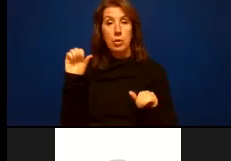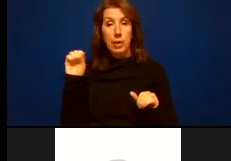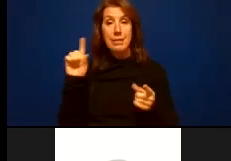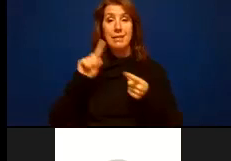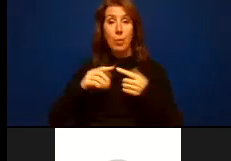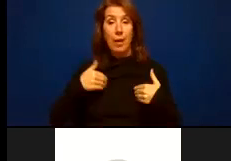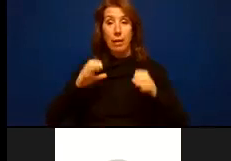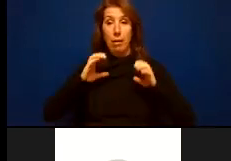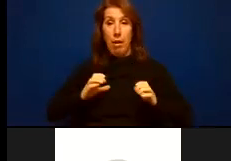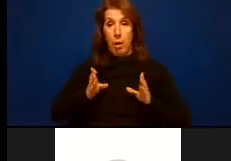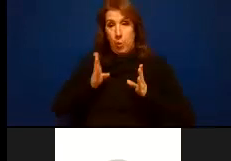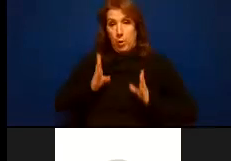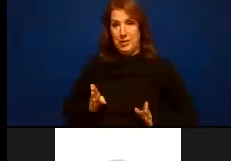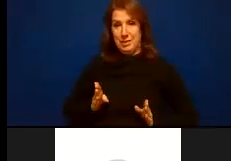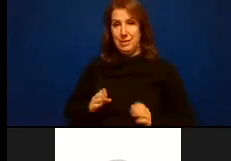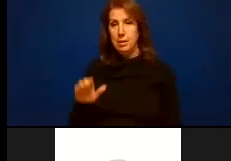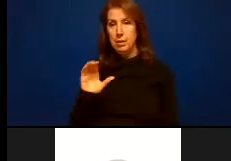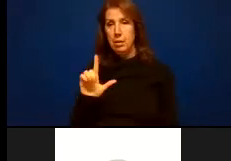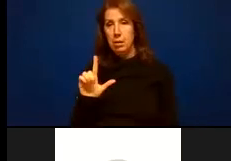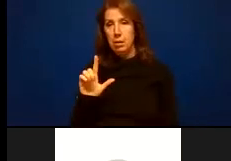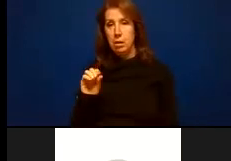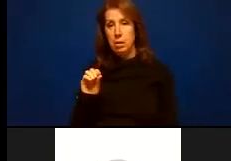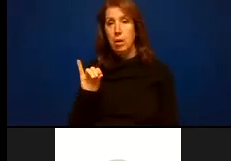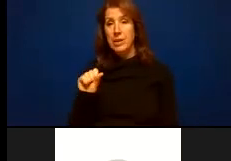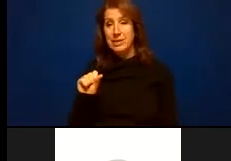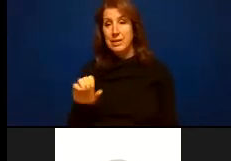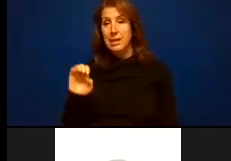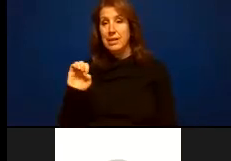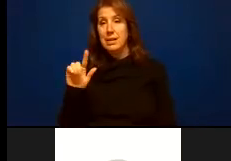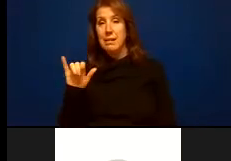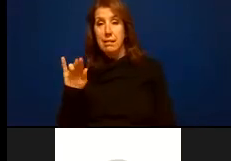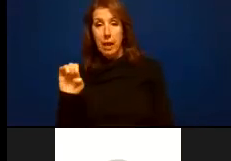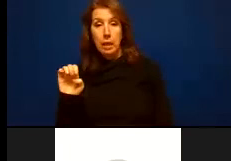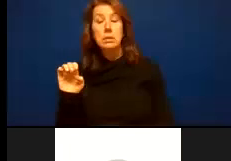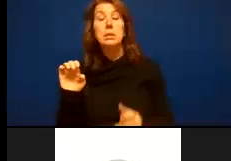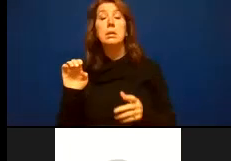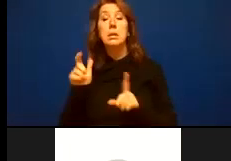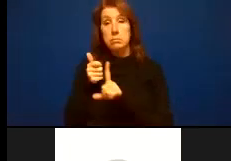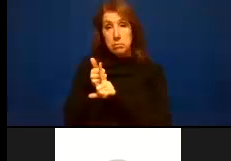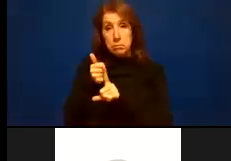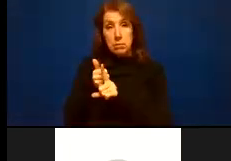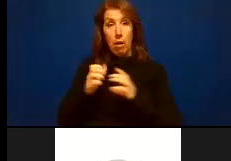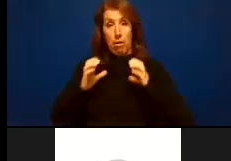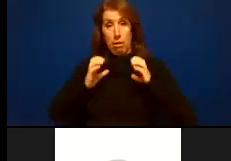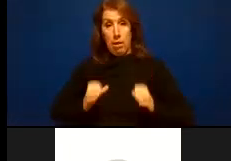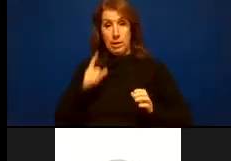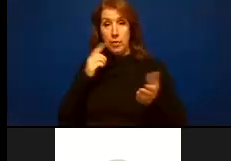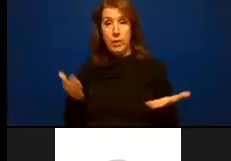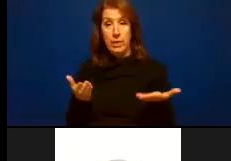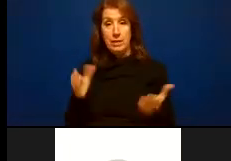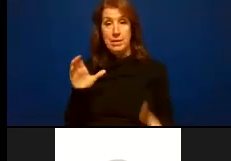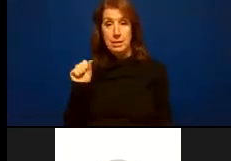client. And Lois and Elaine put themselves out there as the clients for this case. So a little bit about